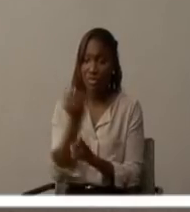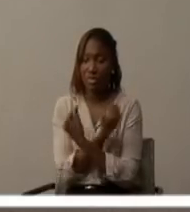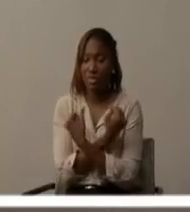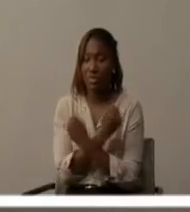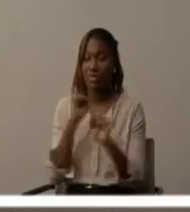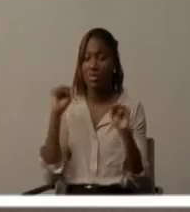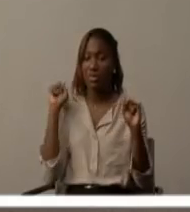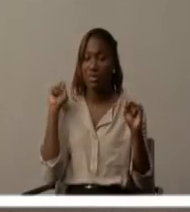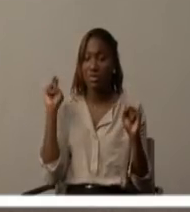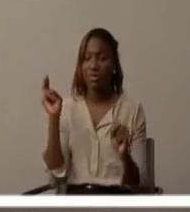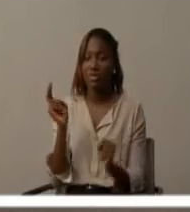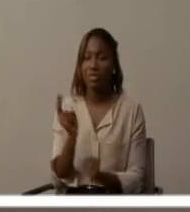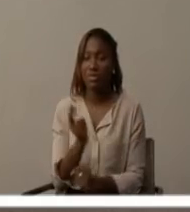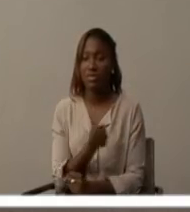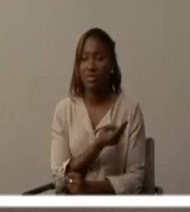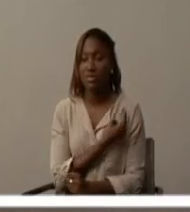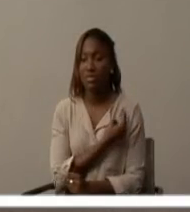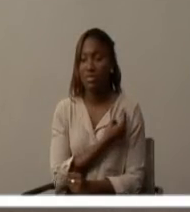of